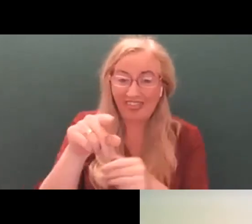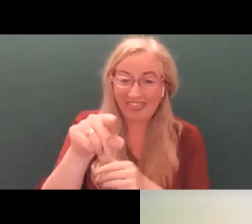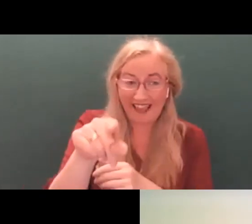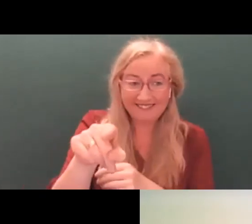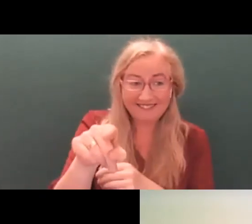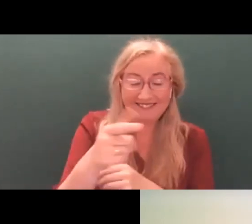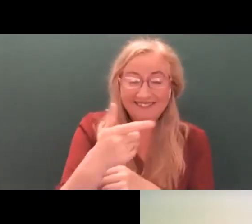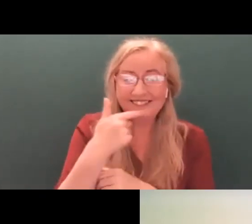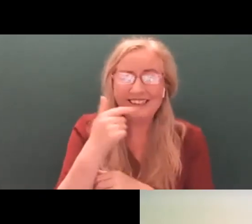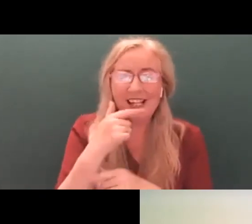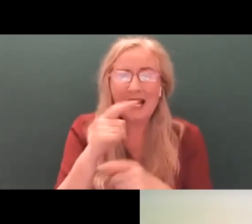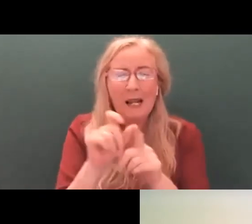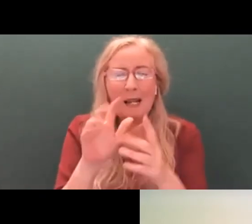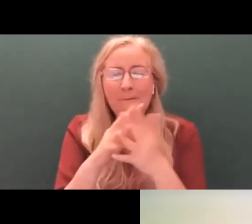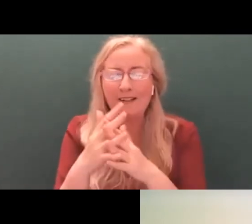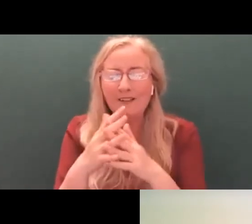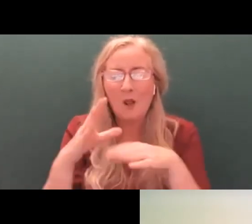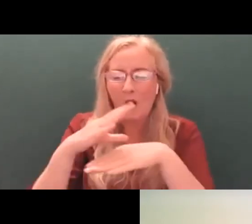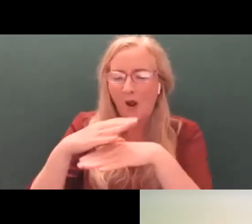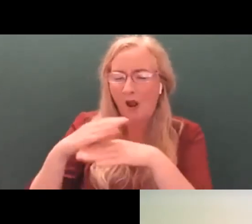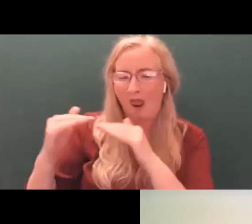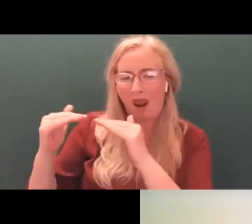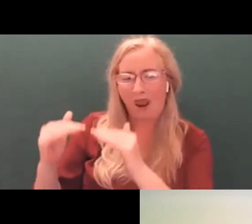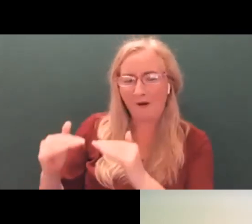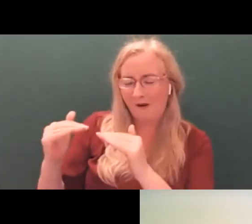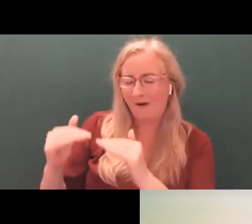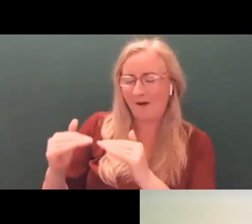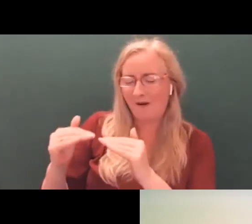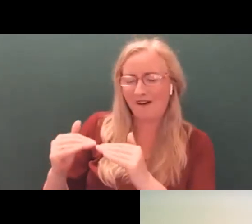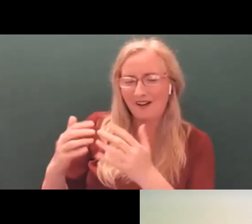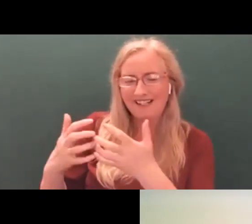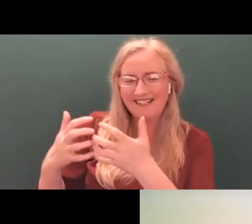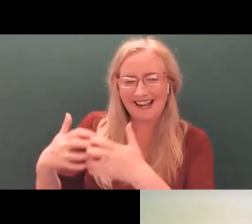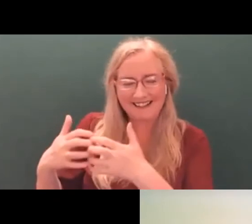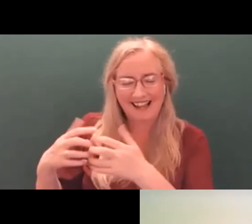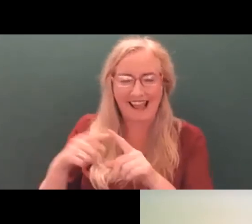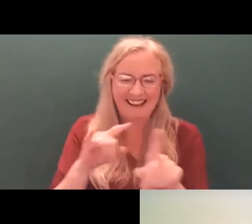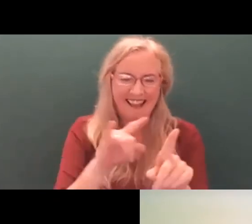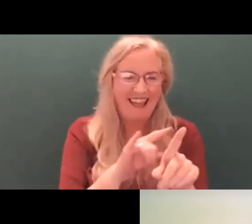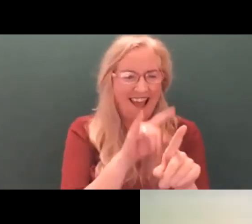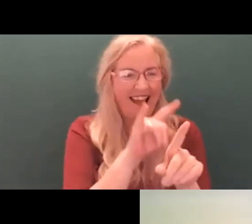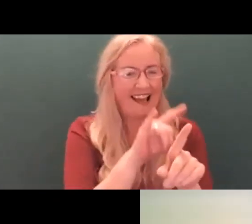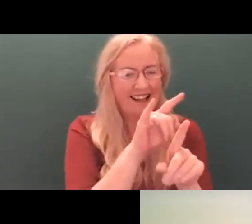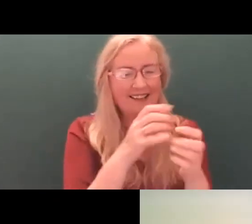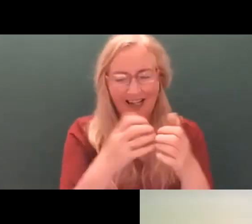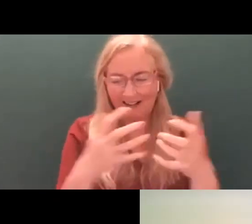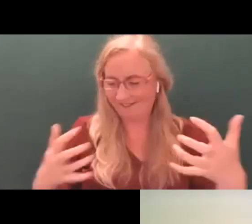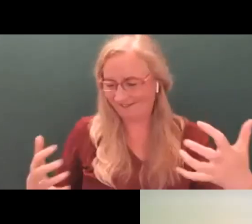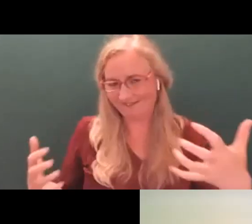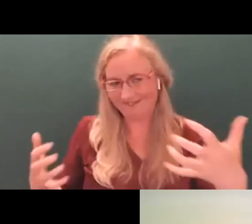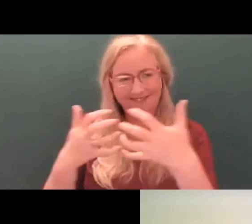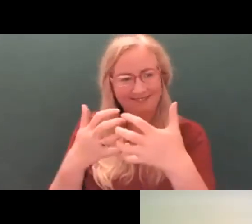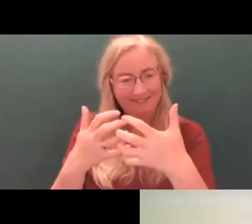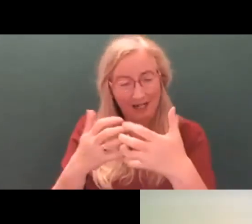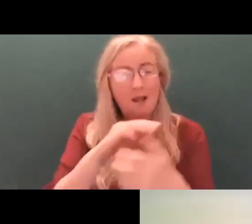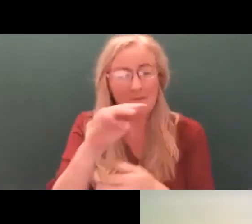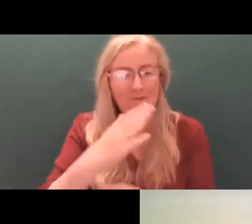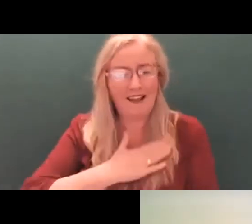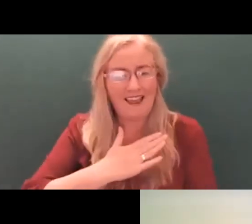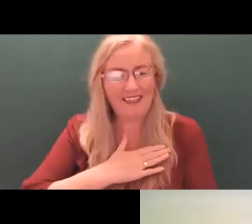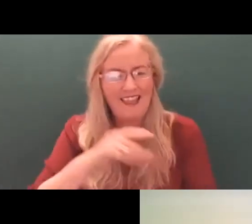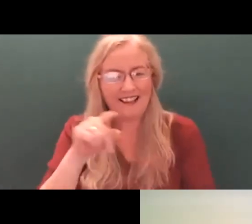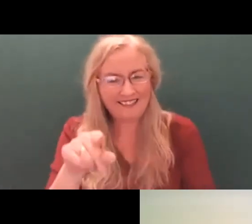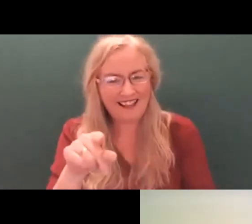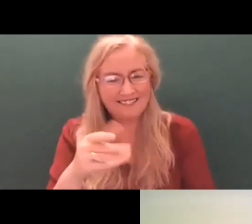that mix of the old tech, the low tech, and the new and the high tech, the old and the new, that people really liked.